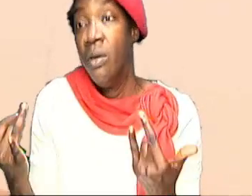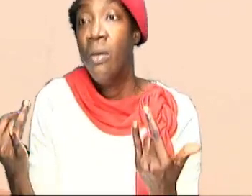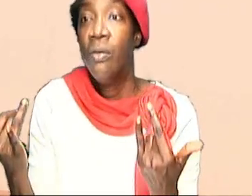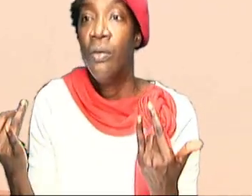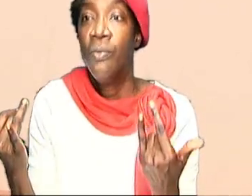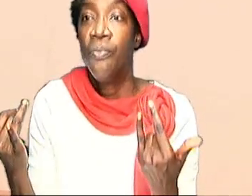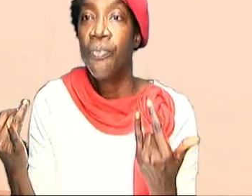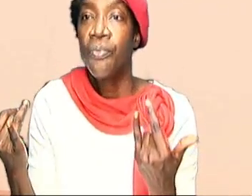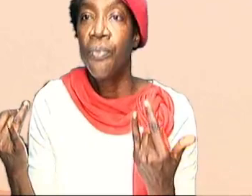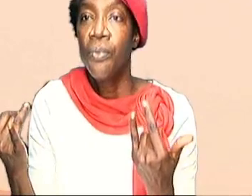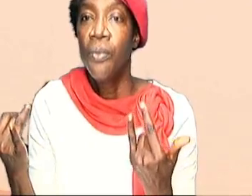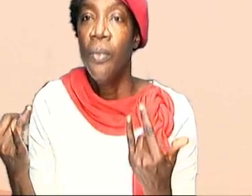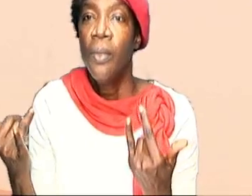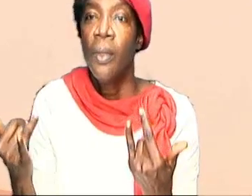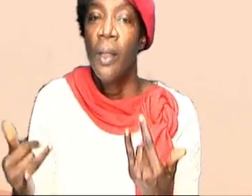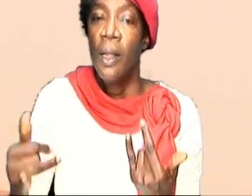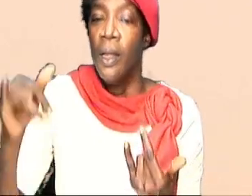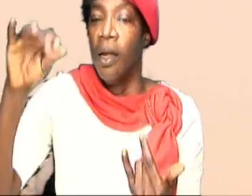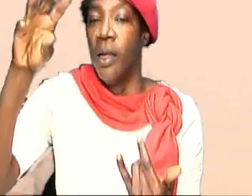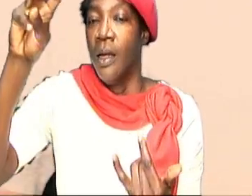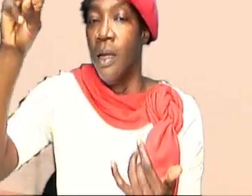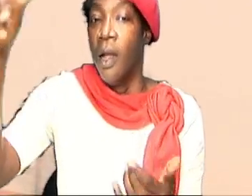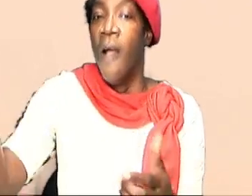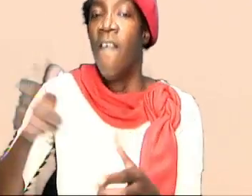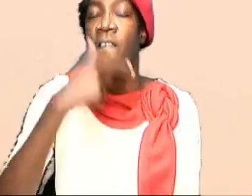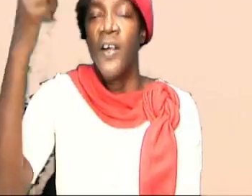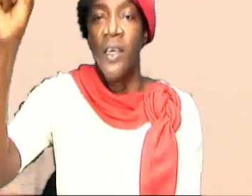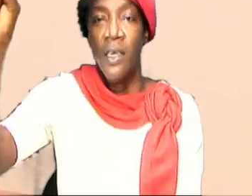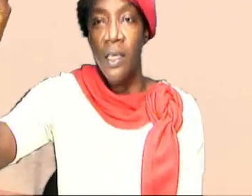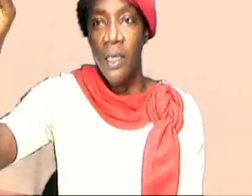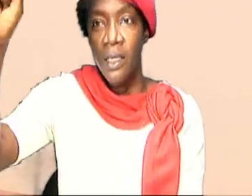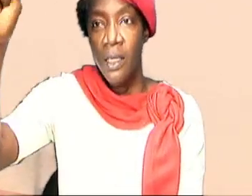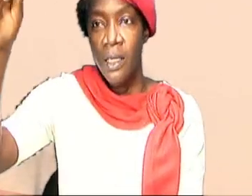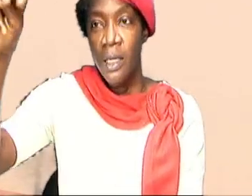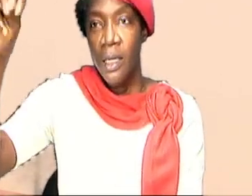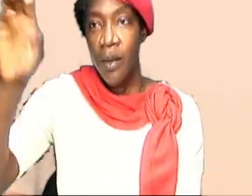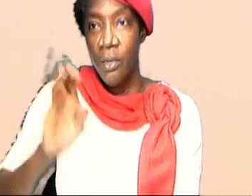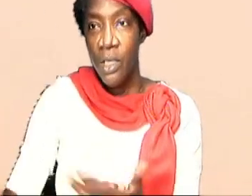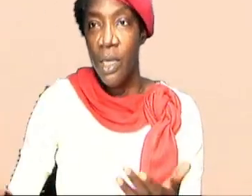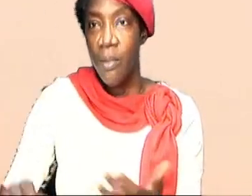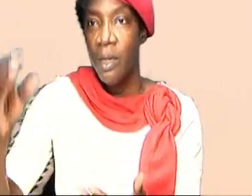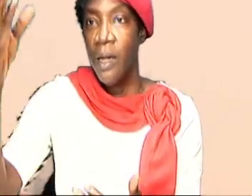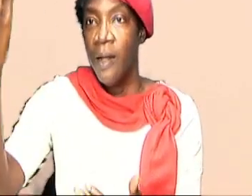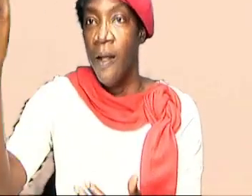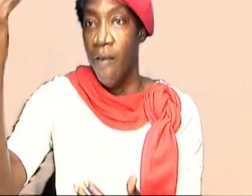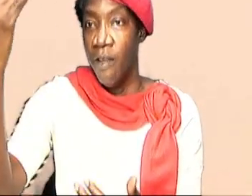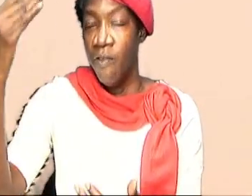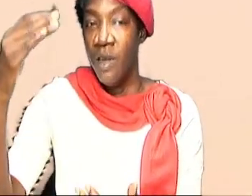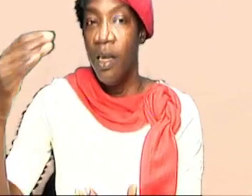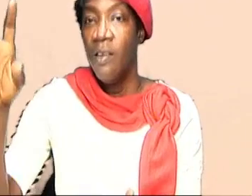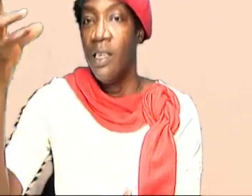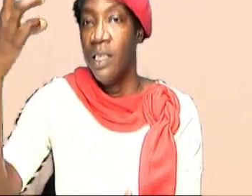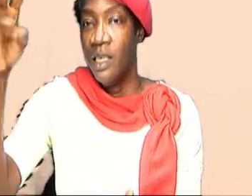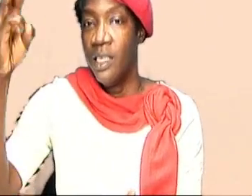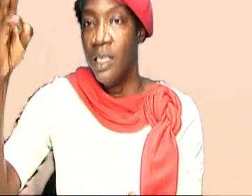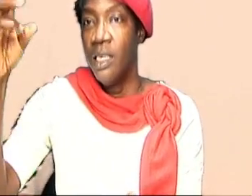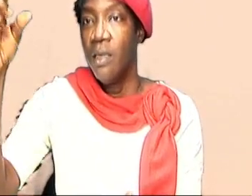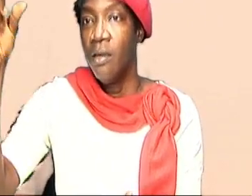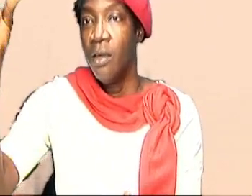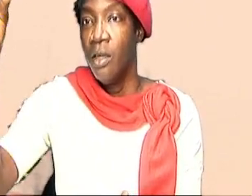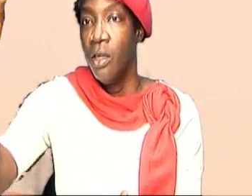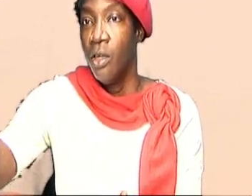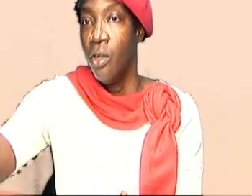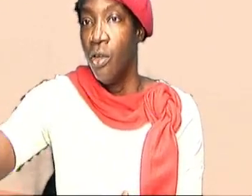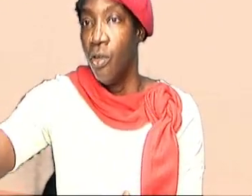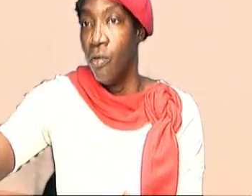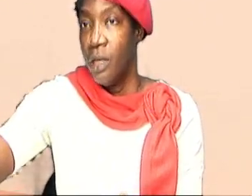And our key scripture is taken from 1 Samuel chapter 15, from 16 to 28. Our key